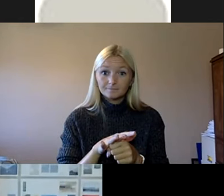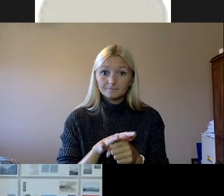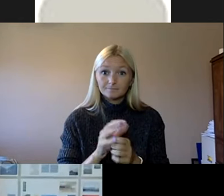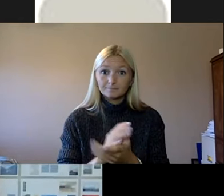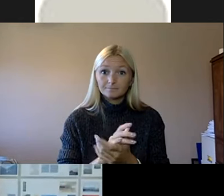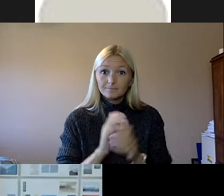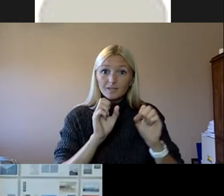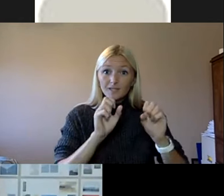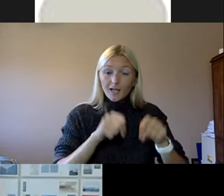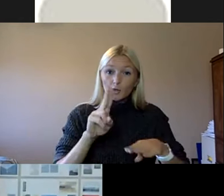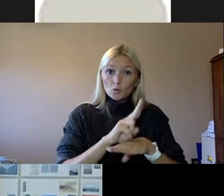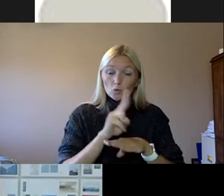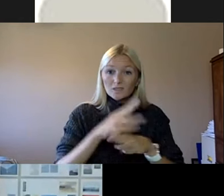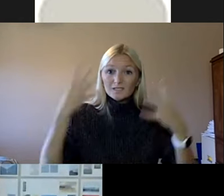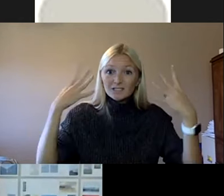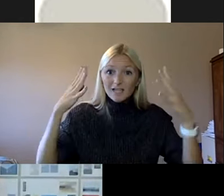buffers,